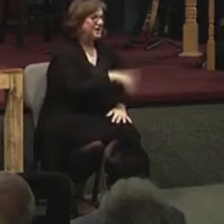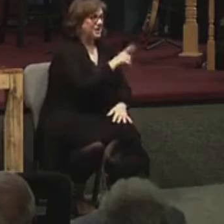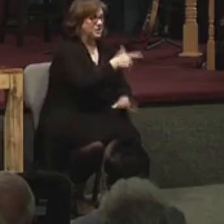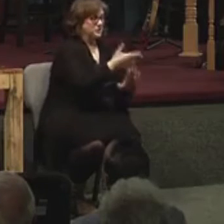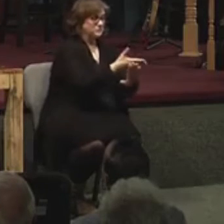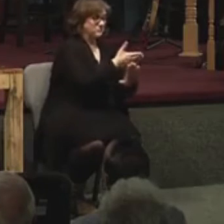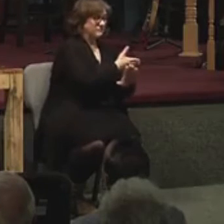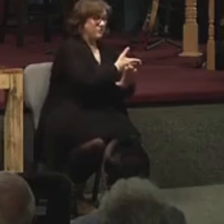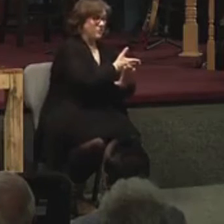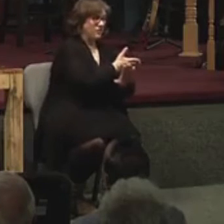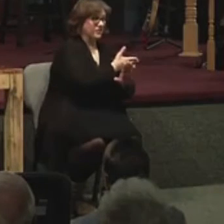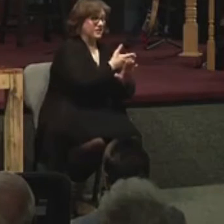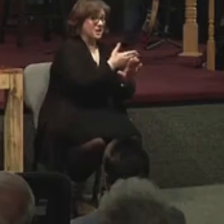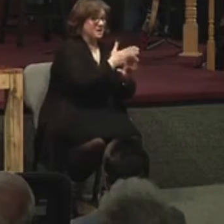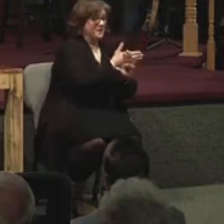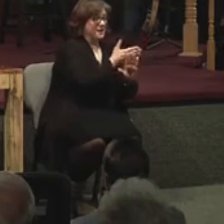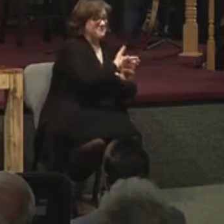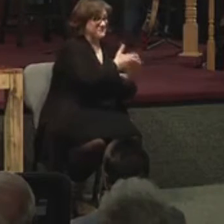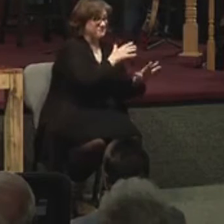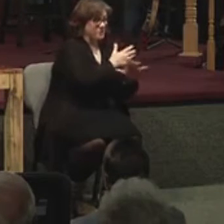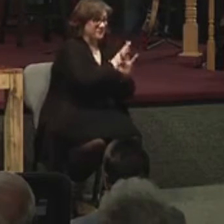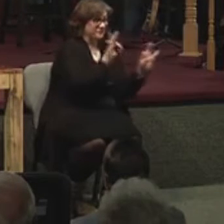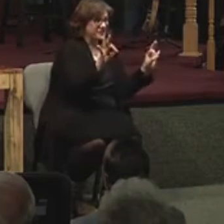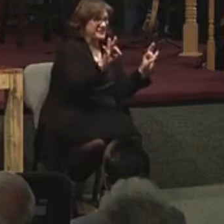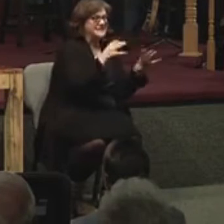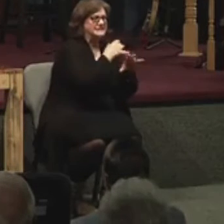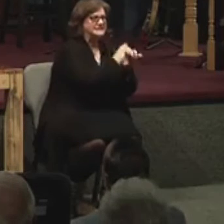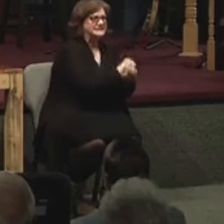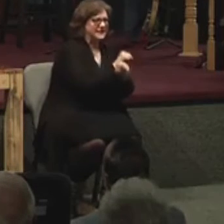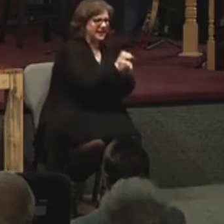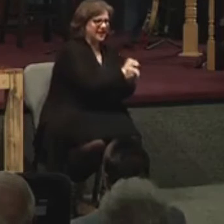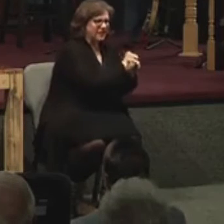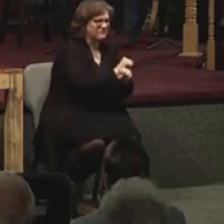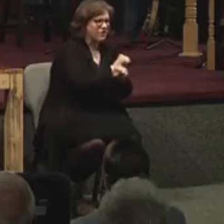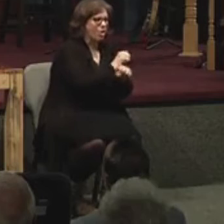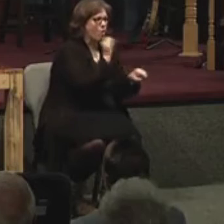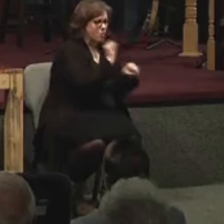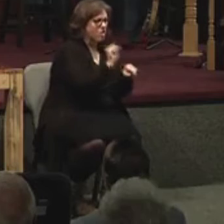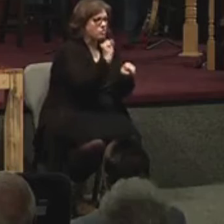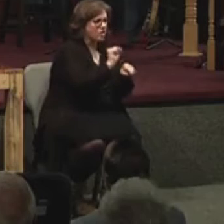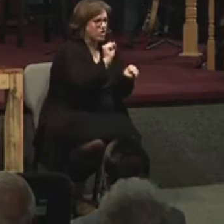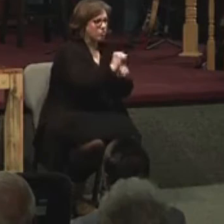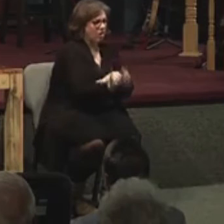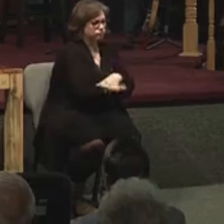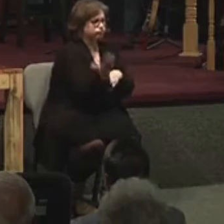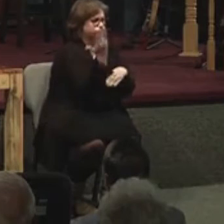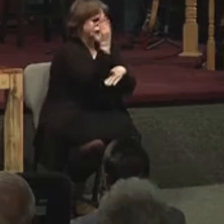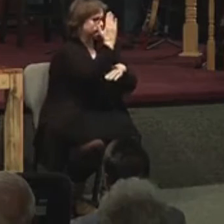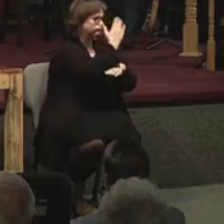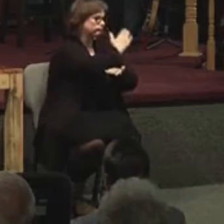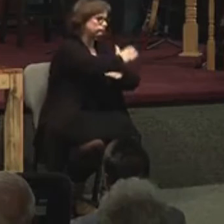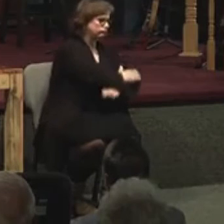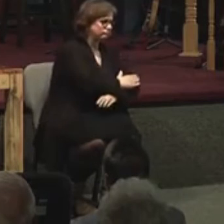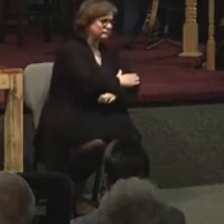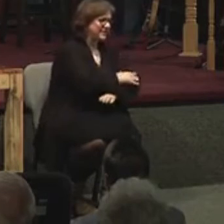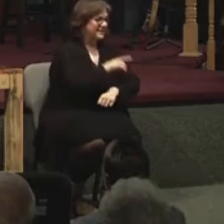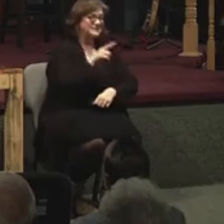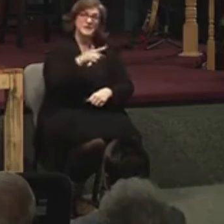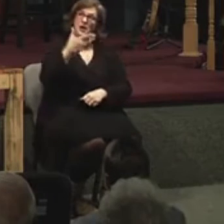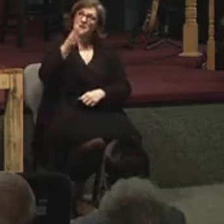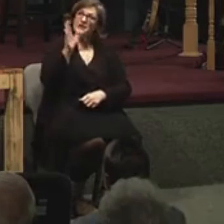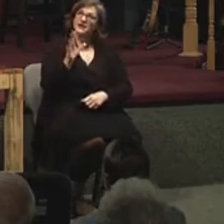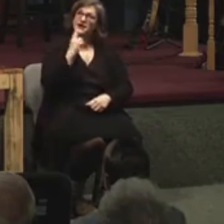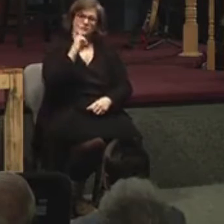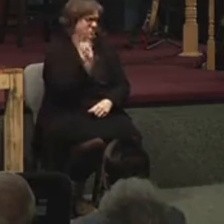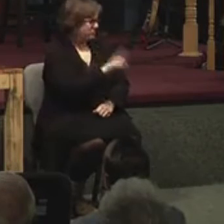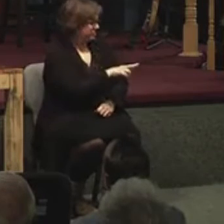worshiped. That you could truly rest in him. It's a day of rest, a rest from working, a rest from doing your normal job, a rest